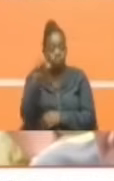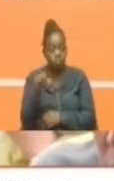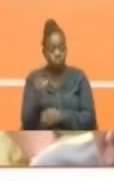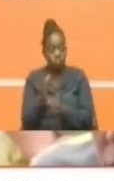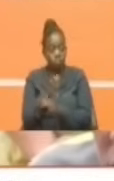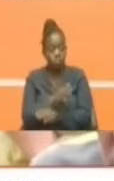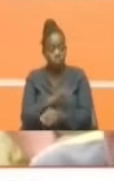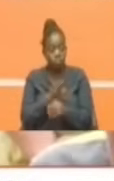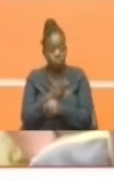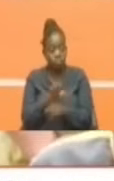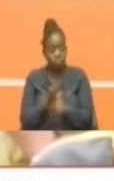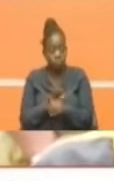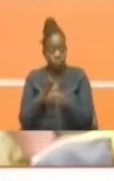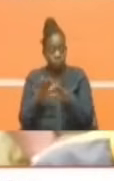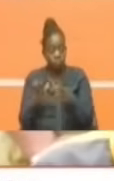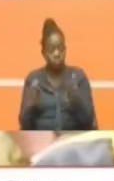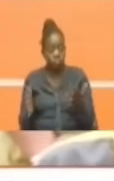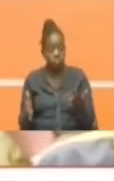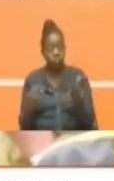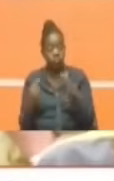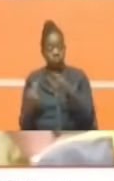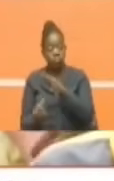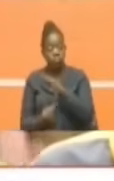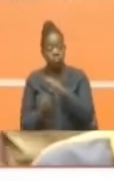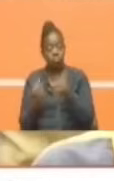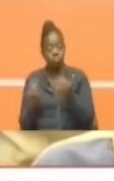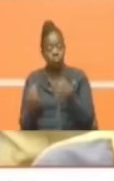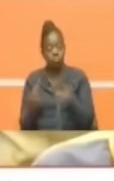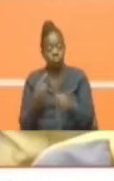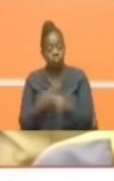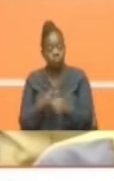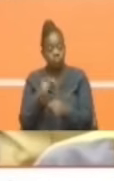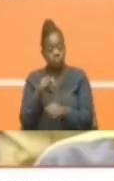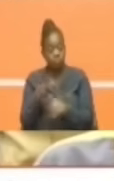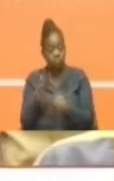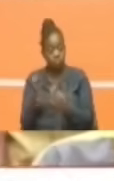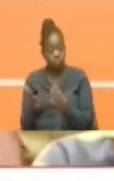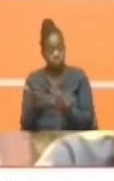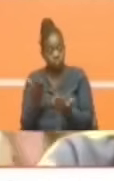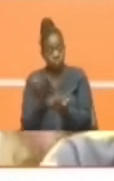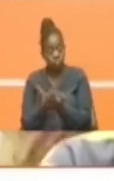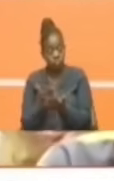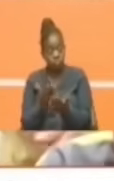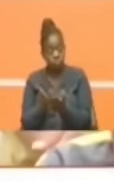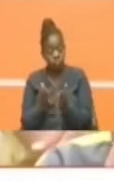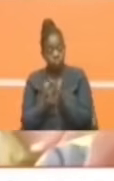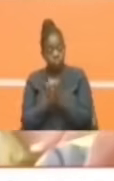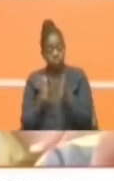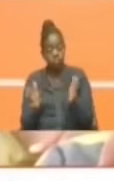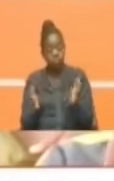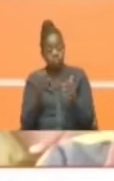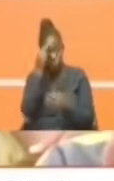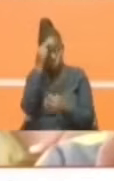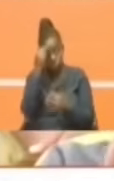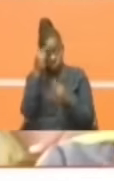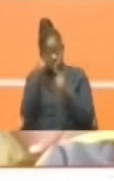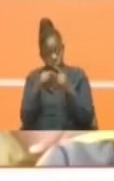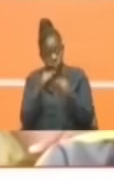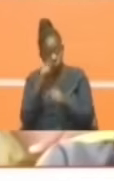before COVID-19 pandemic. And by that, Your Excellency, by then, the general student population